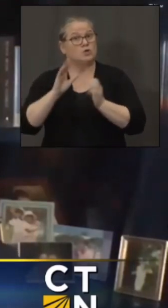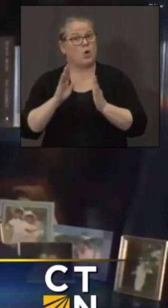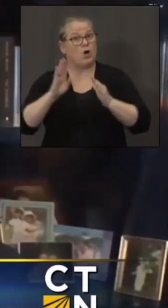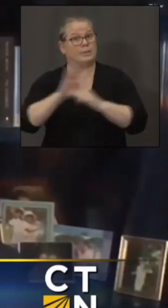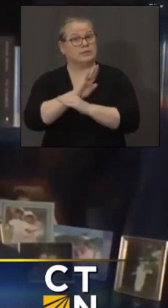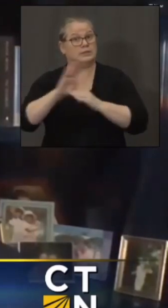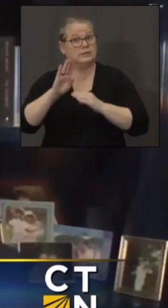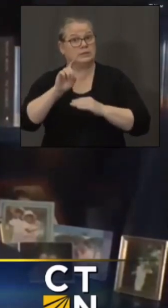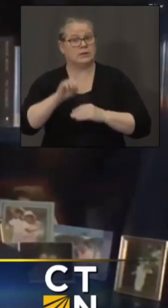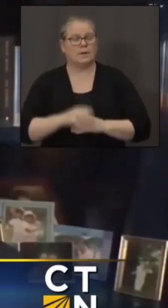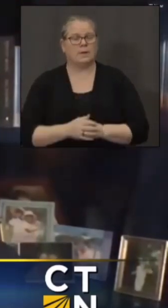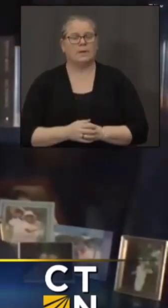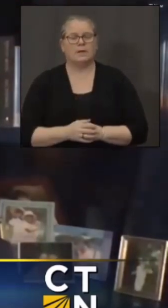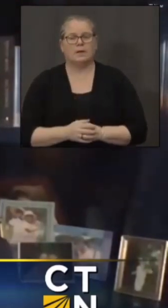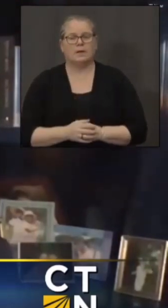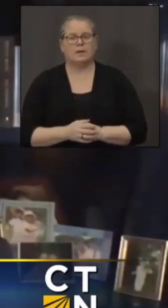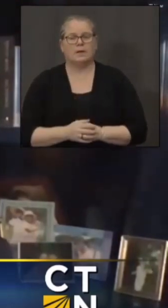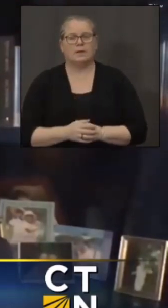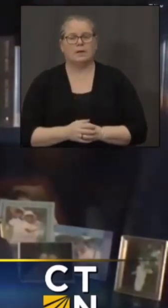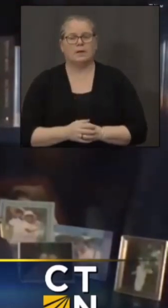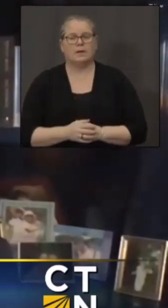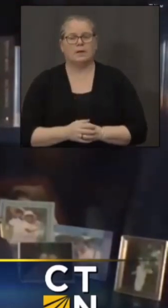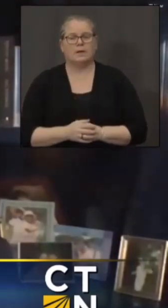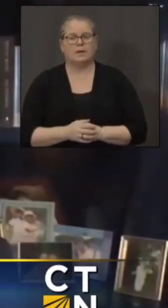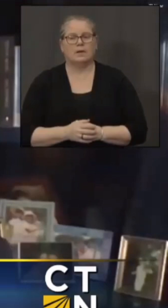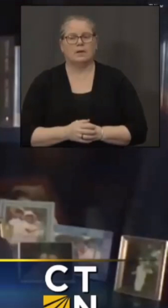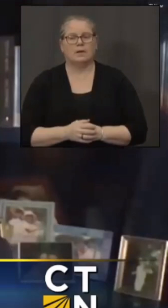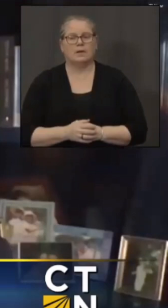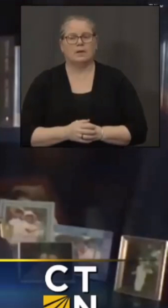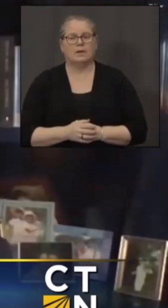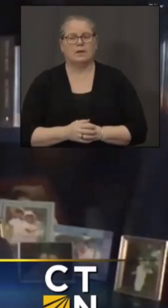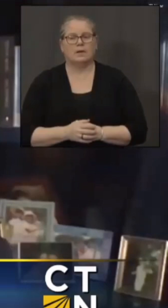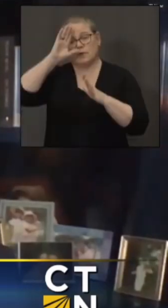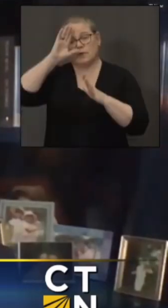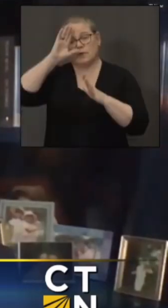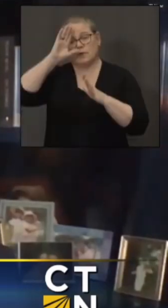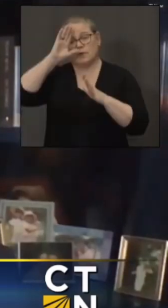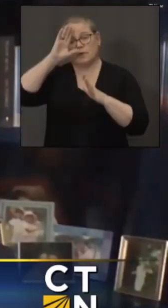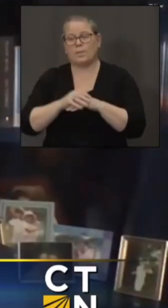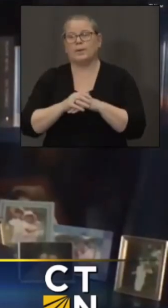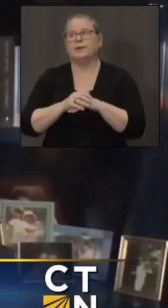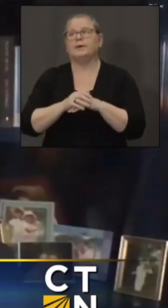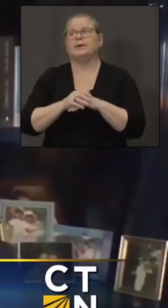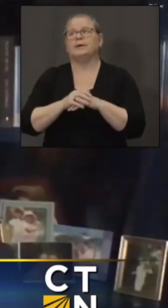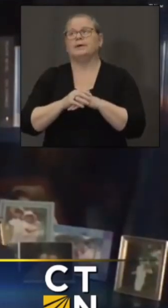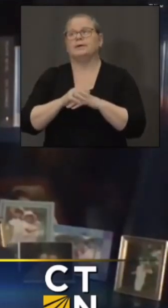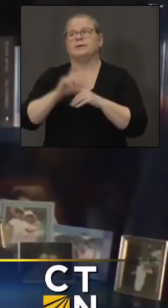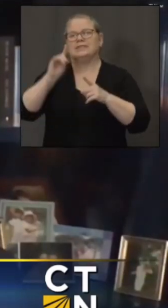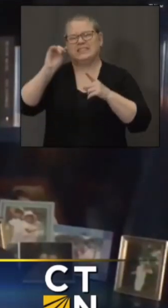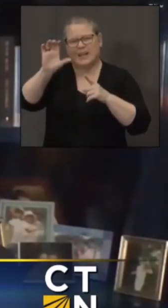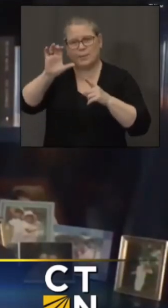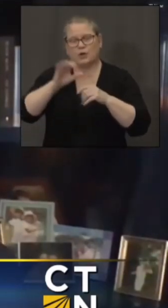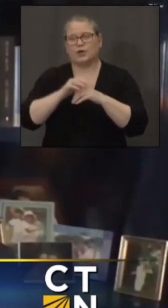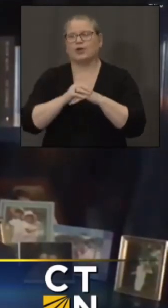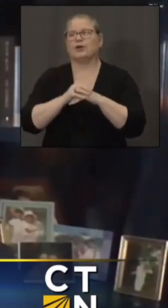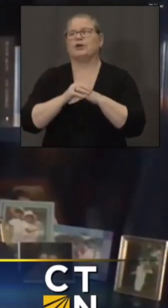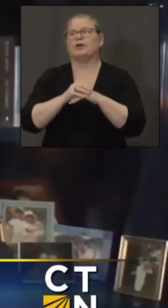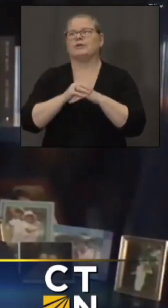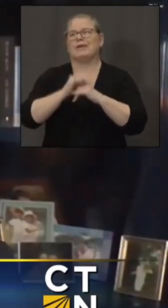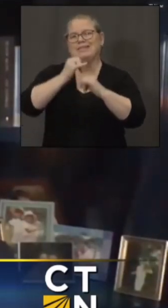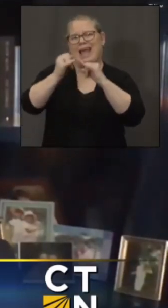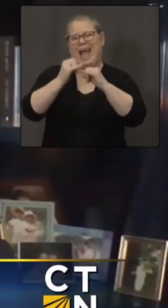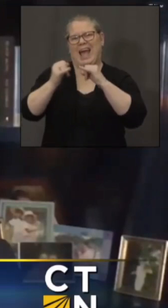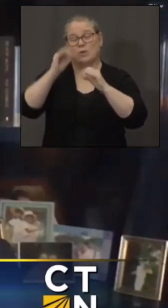probably by December we'd be cresting on the backside of the second wave. I think most of the numbers we're looking at